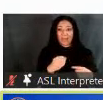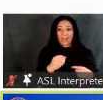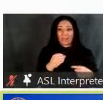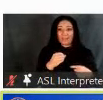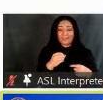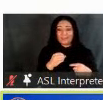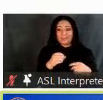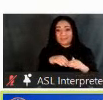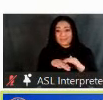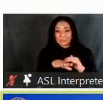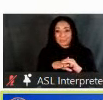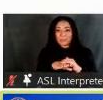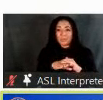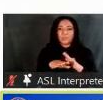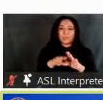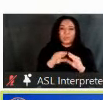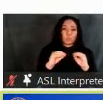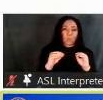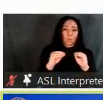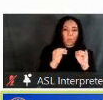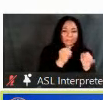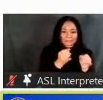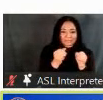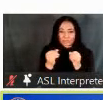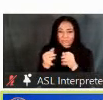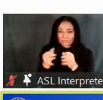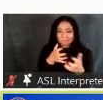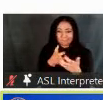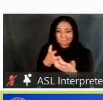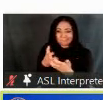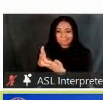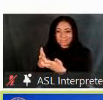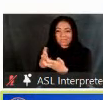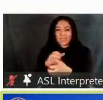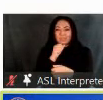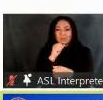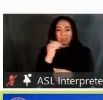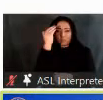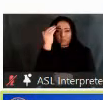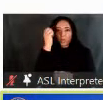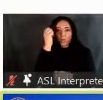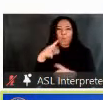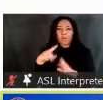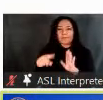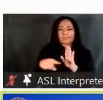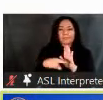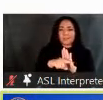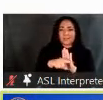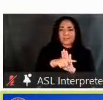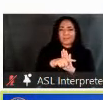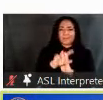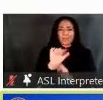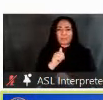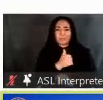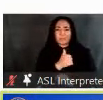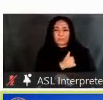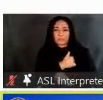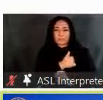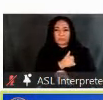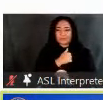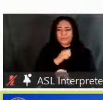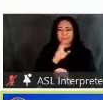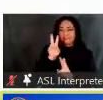of individualization, and uninformed or negative attitudes towards disabilities in general.